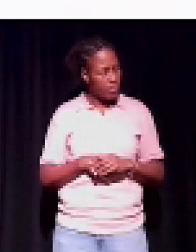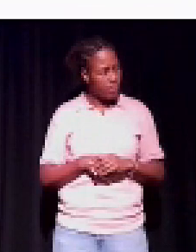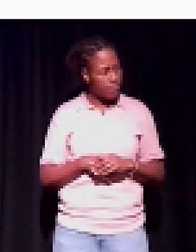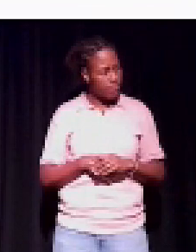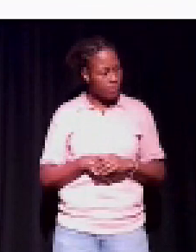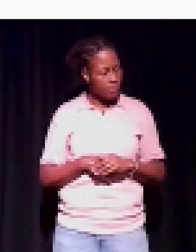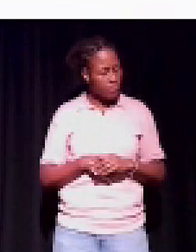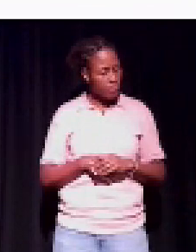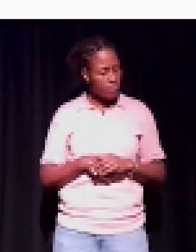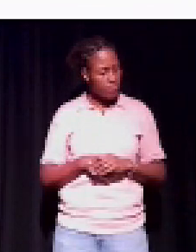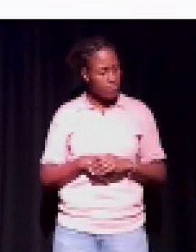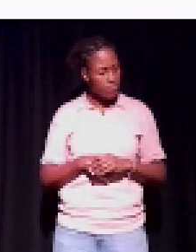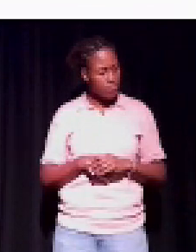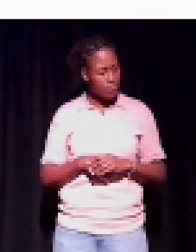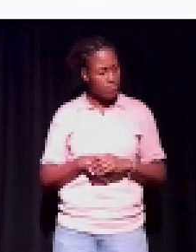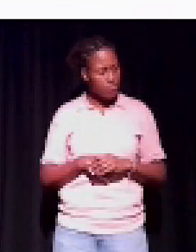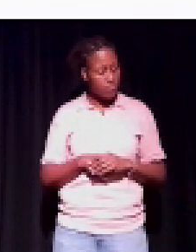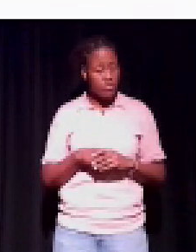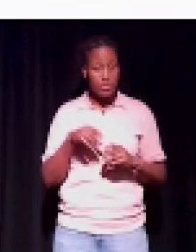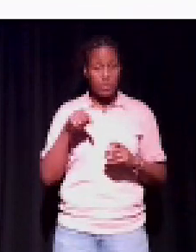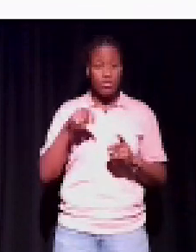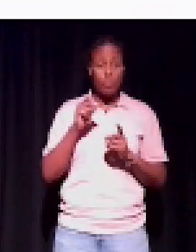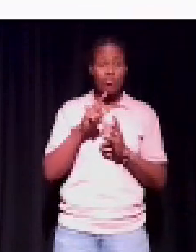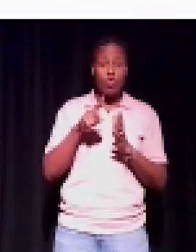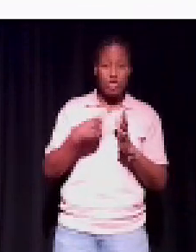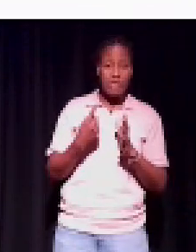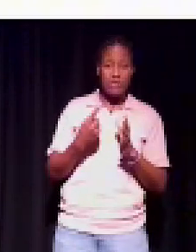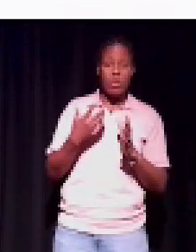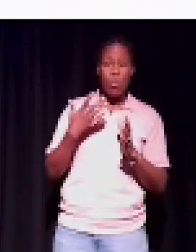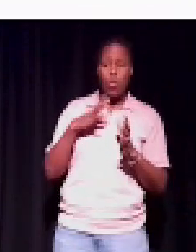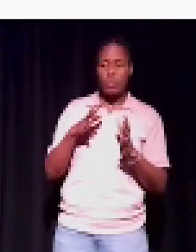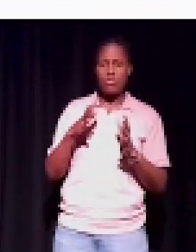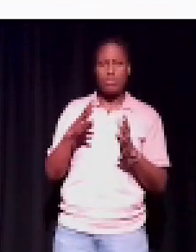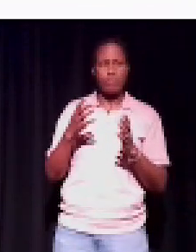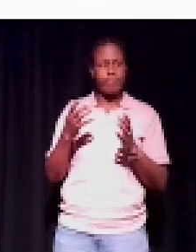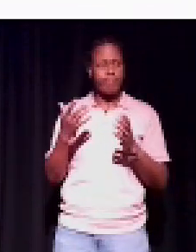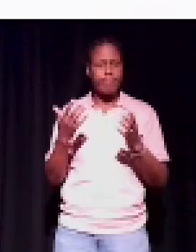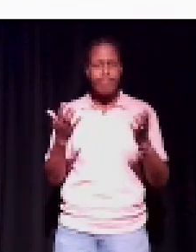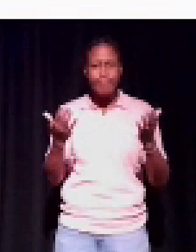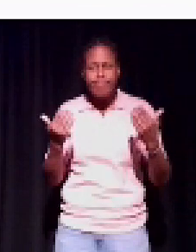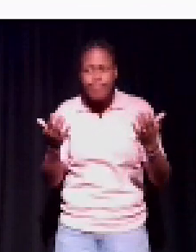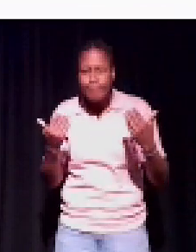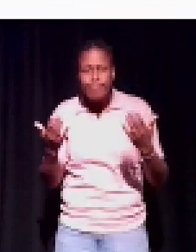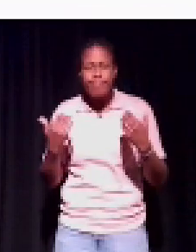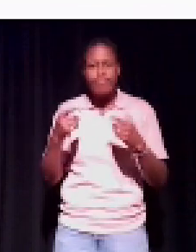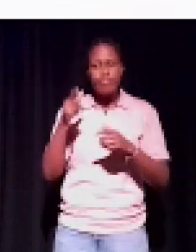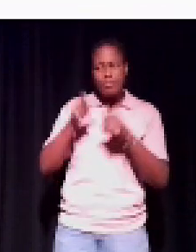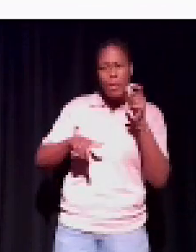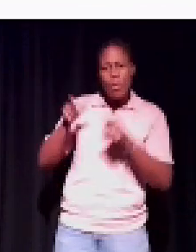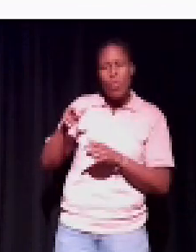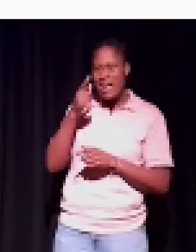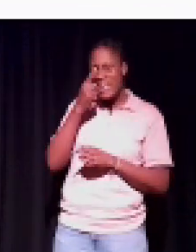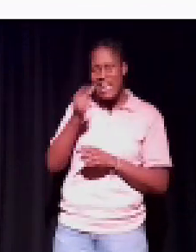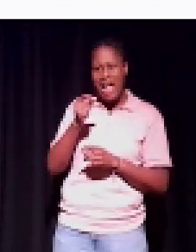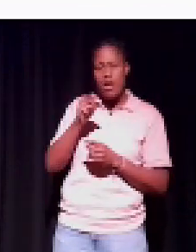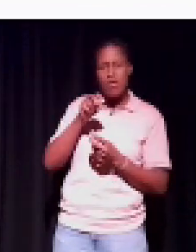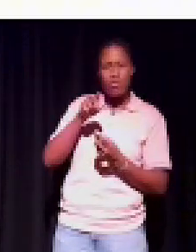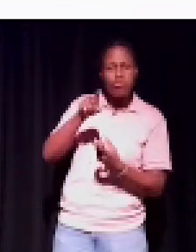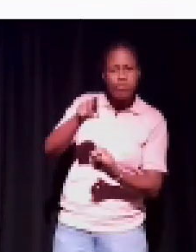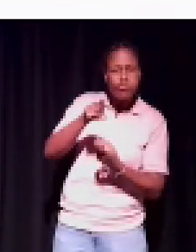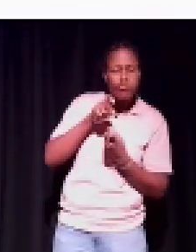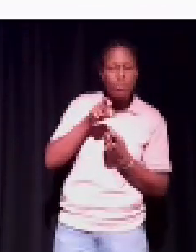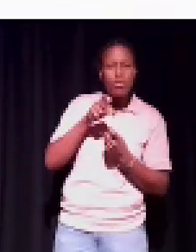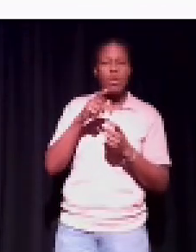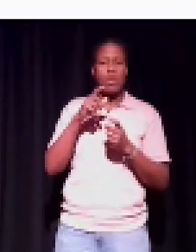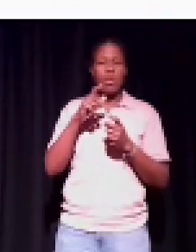I want this project to be fully open source and open hardware, meaning I want everyone to be able to see the code and how it works.